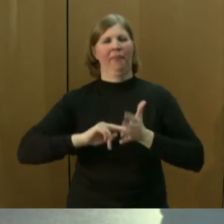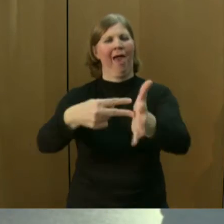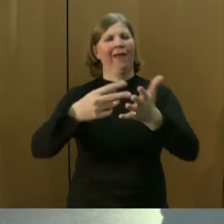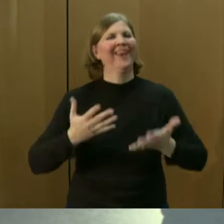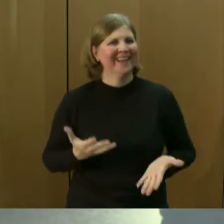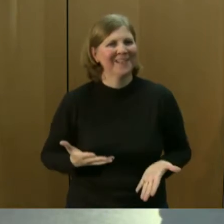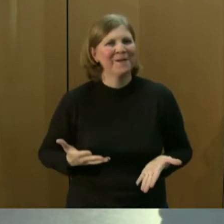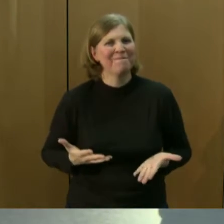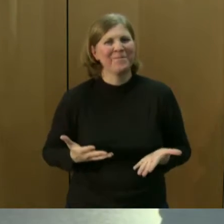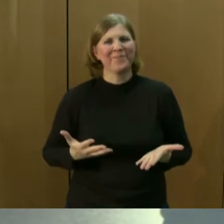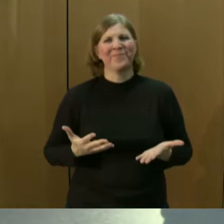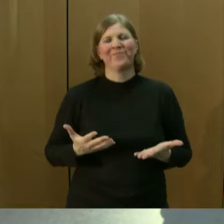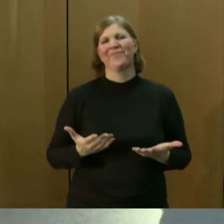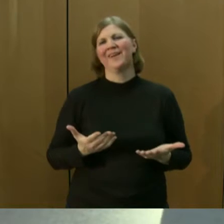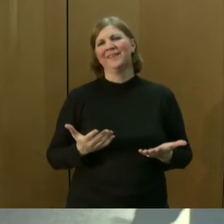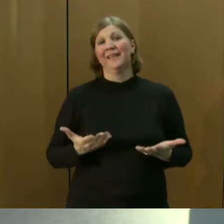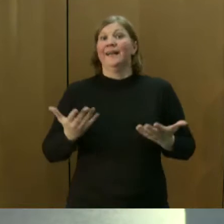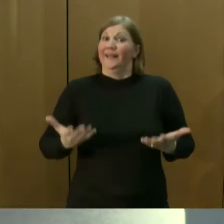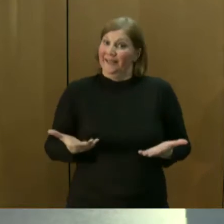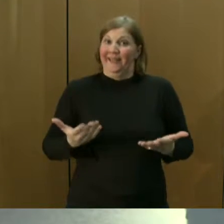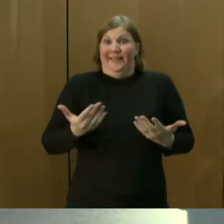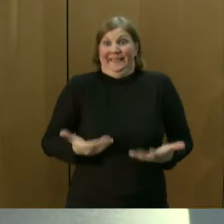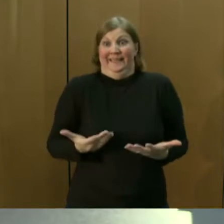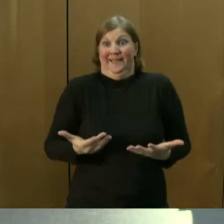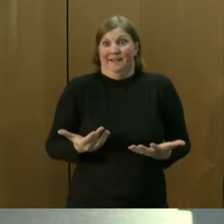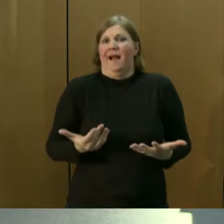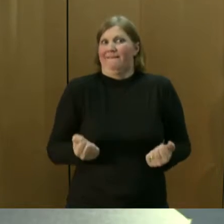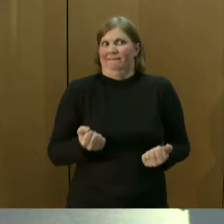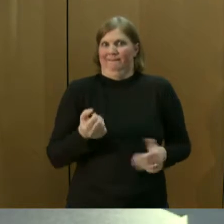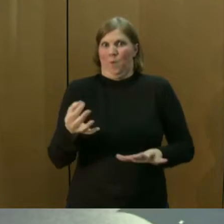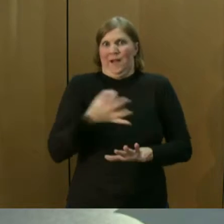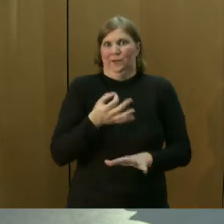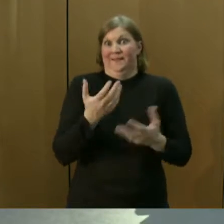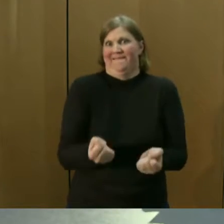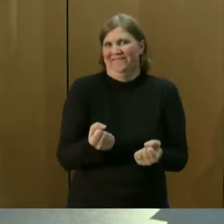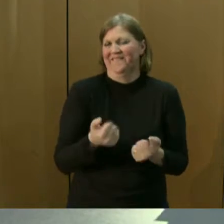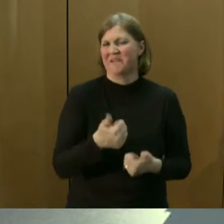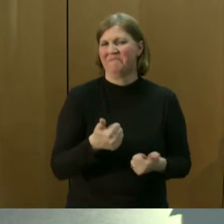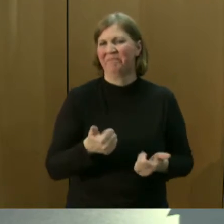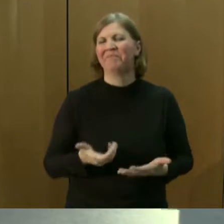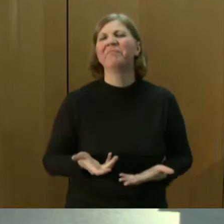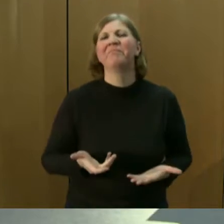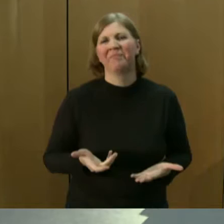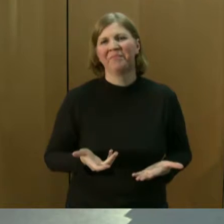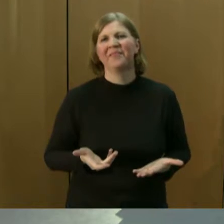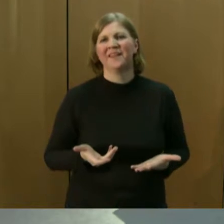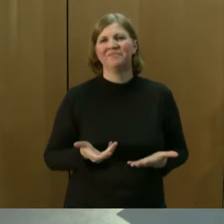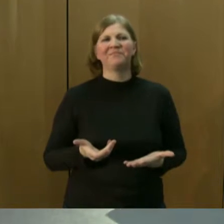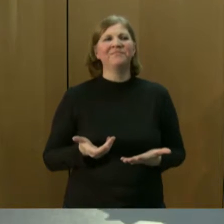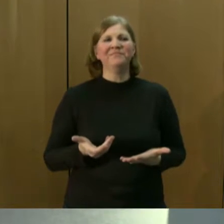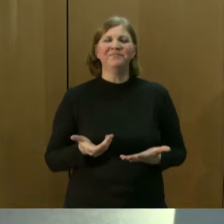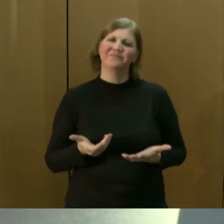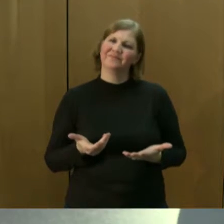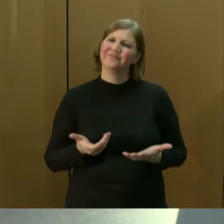questions. And a cheeky look on your face. I think they've censored the root questions, to be